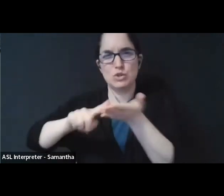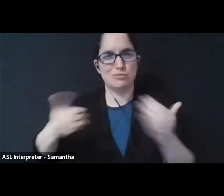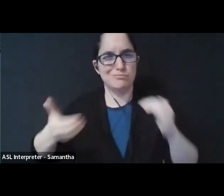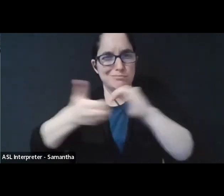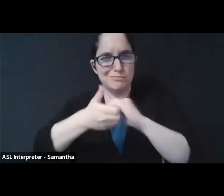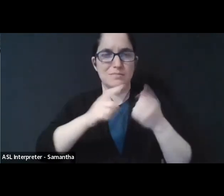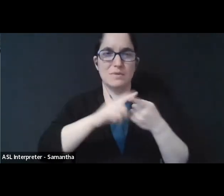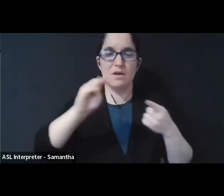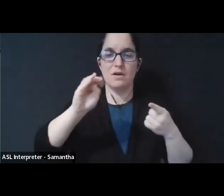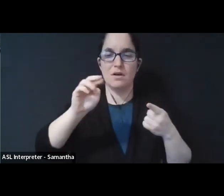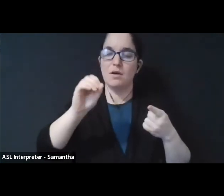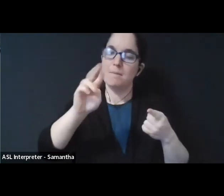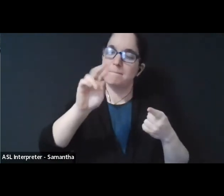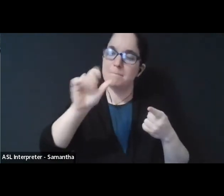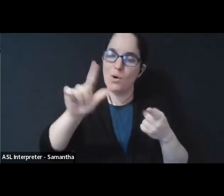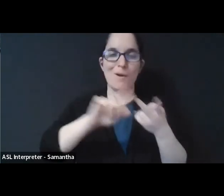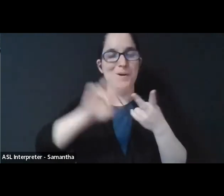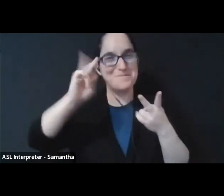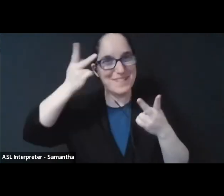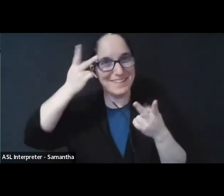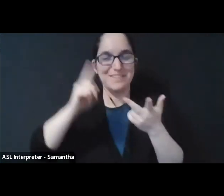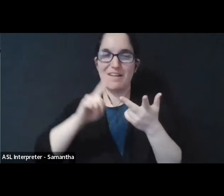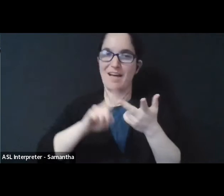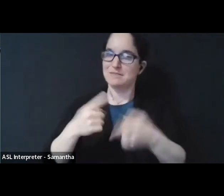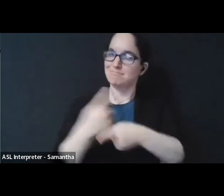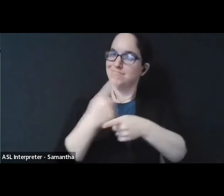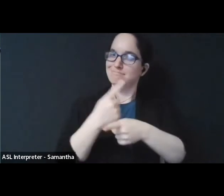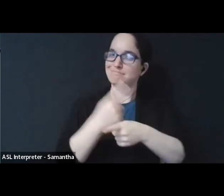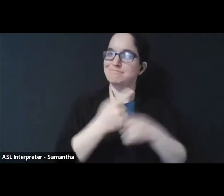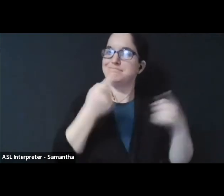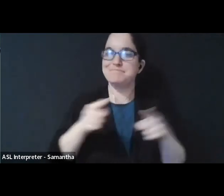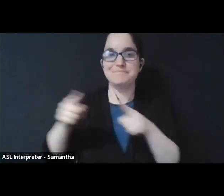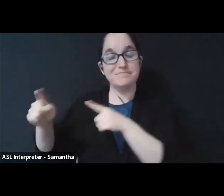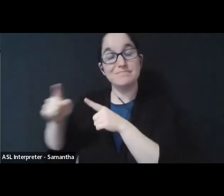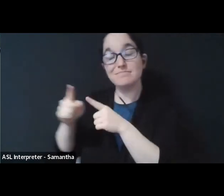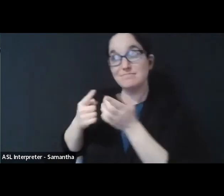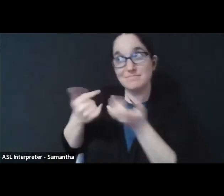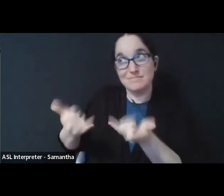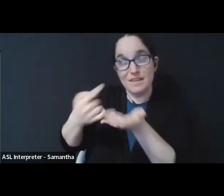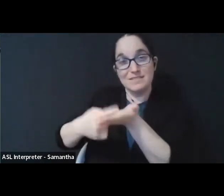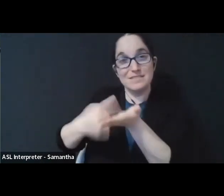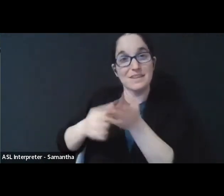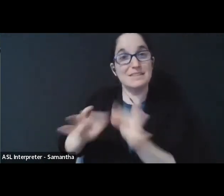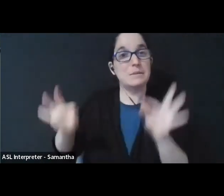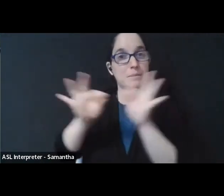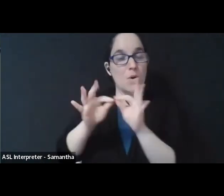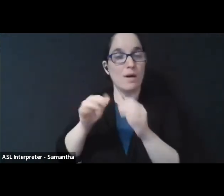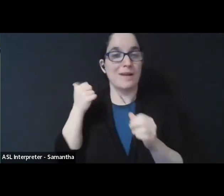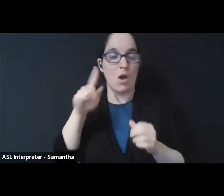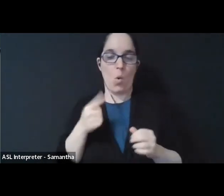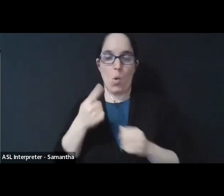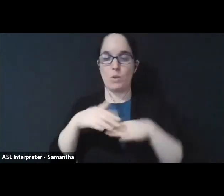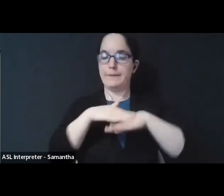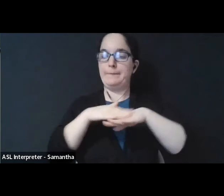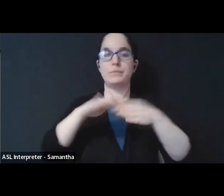and pragmatic case for community-driven research, discuss why it's important to go beyond community-based participatory research,